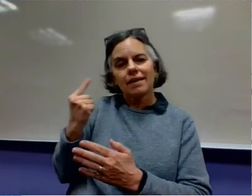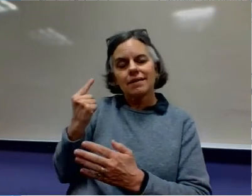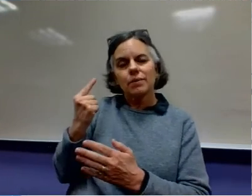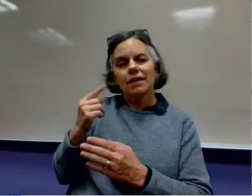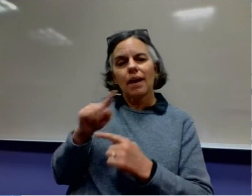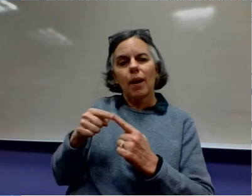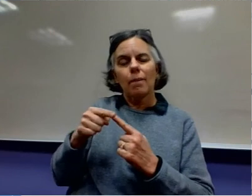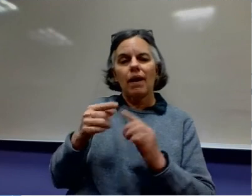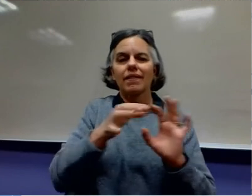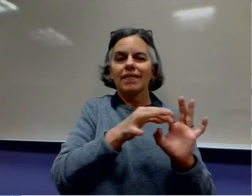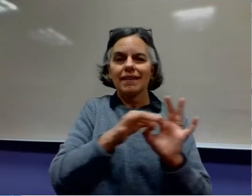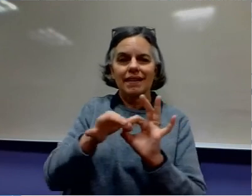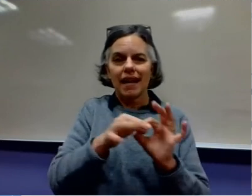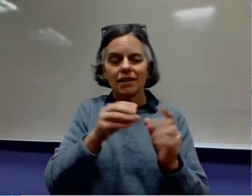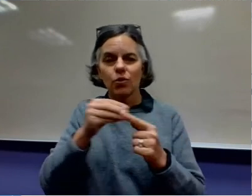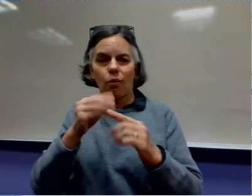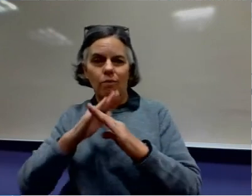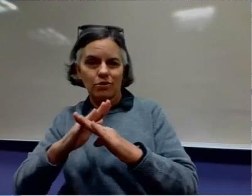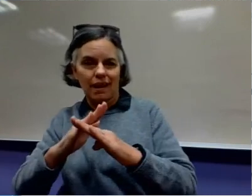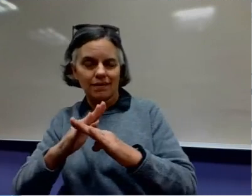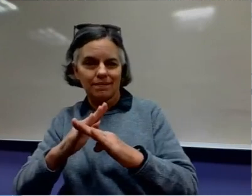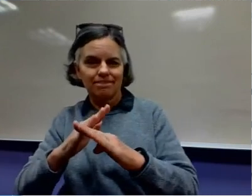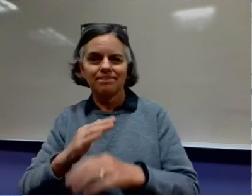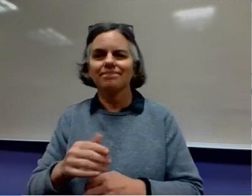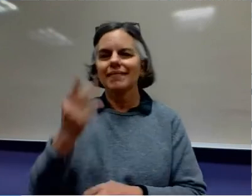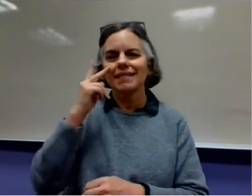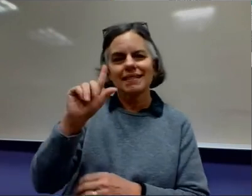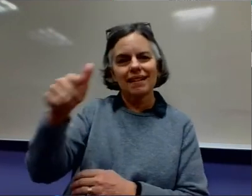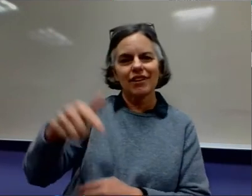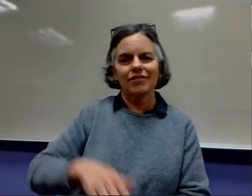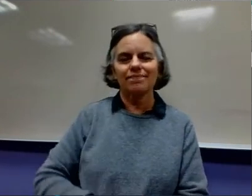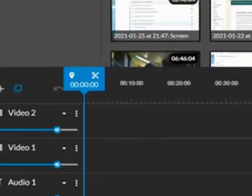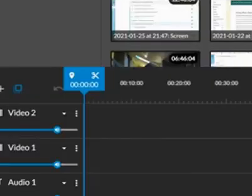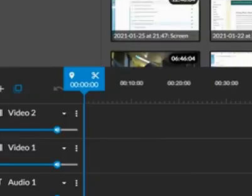about the Connect or Protect assignment. Thanks. See you guys later.